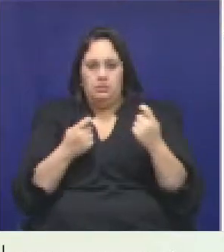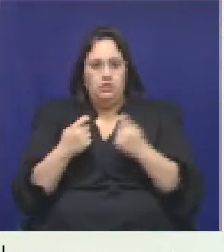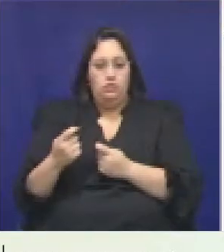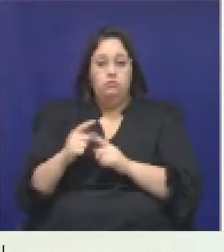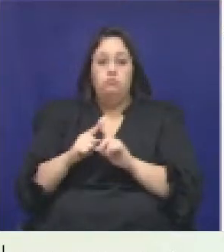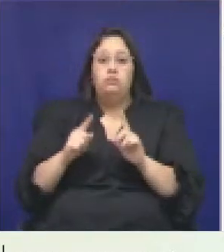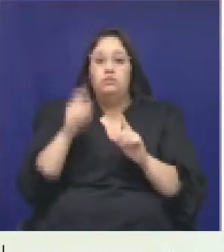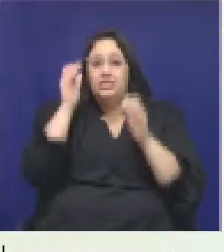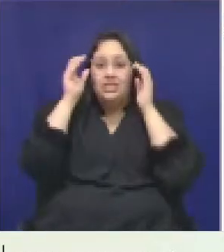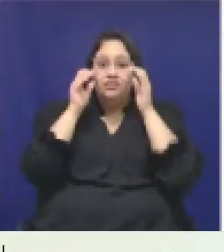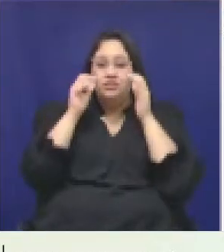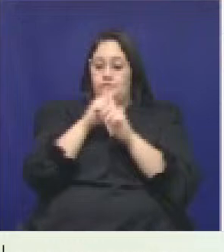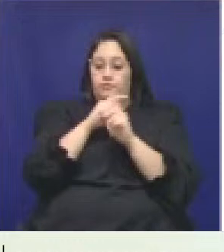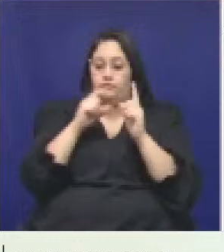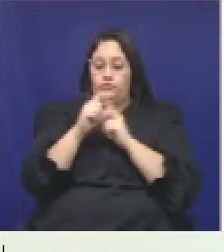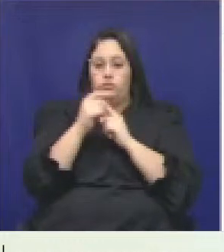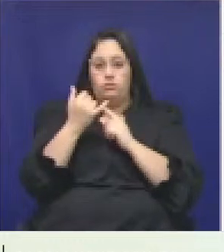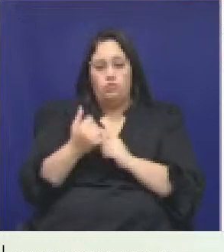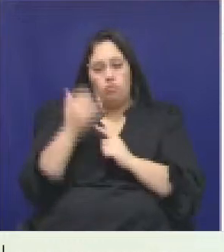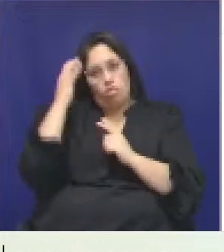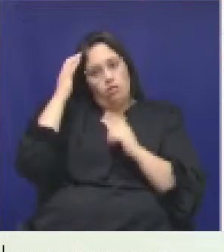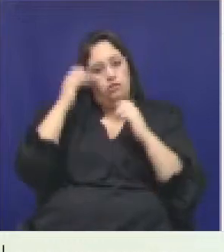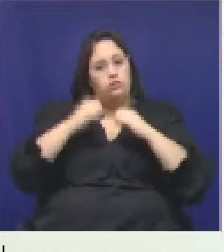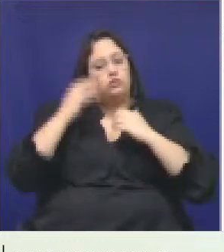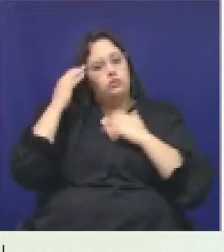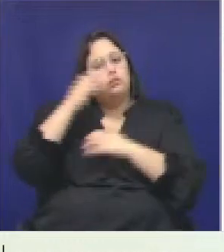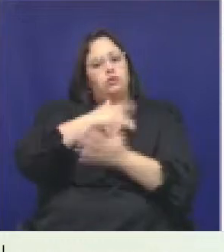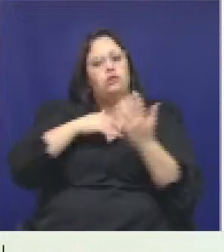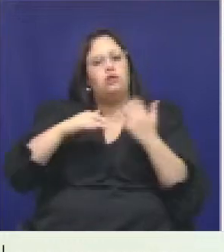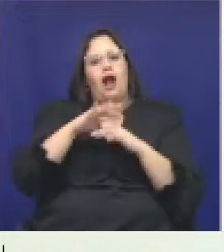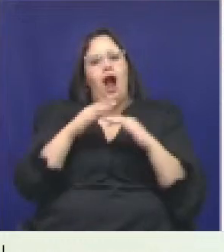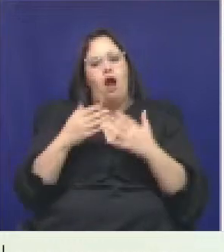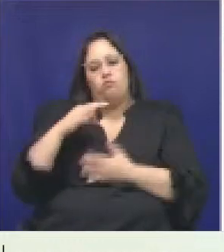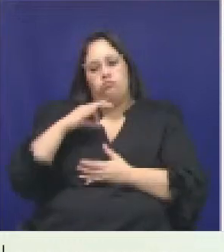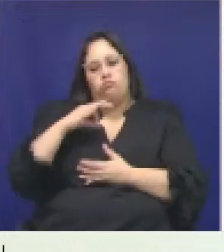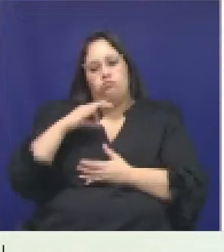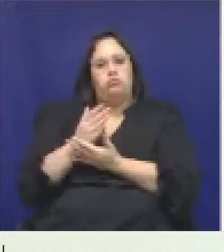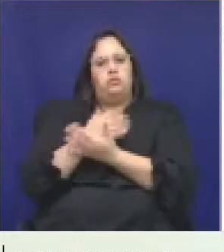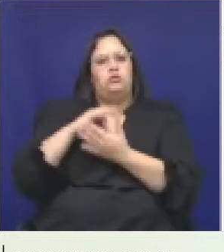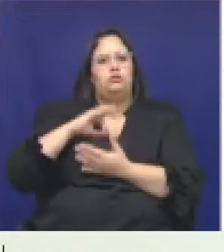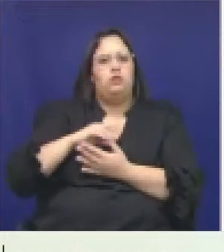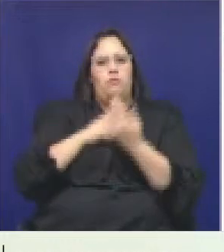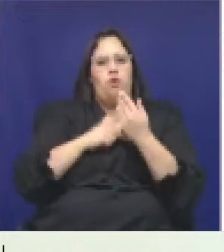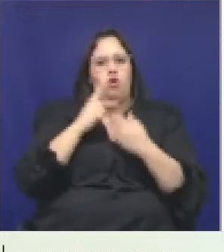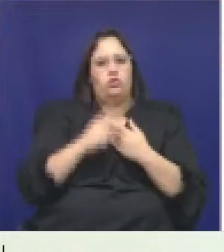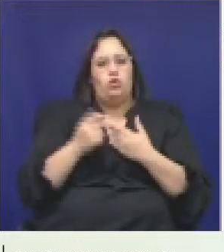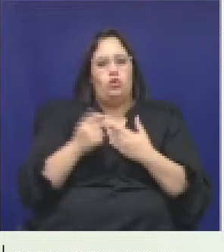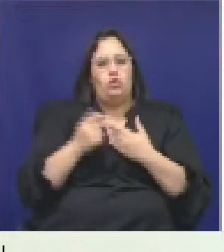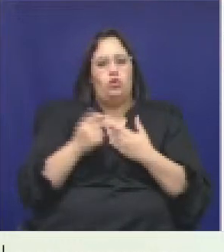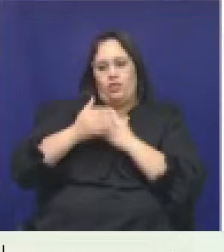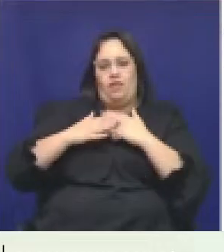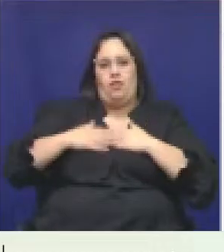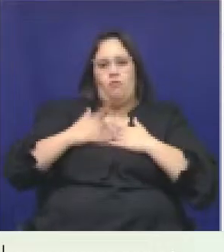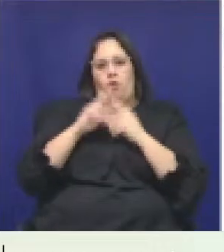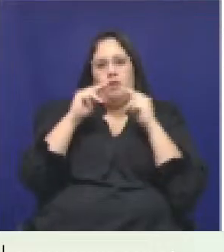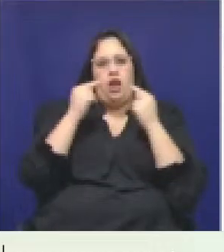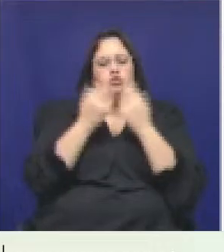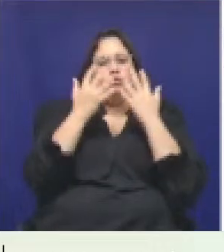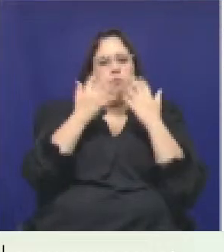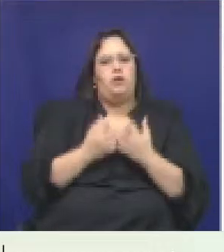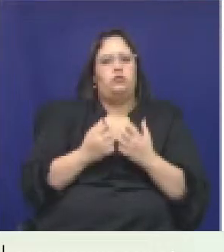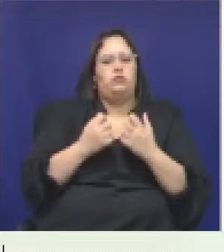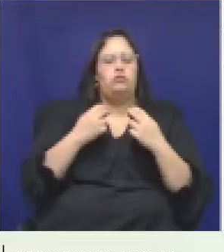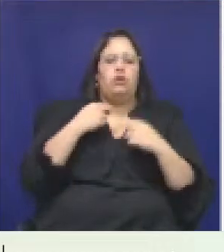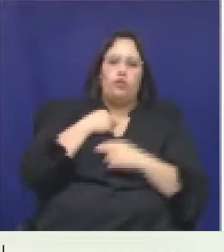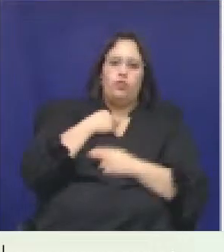Their innovative culture has had them brainstorming on income-generating projects to insulate them from national budget constraints, and